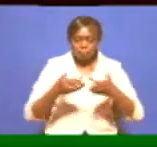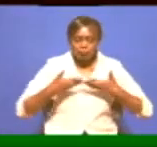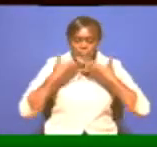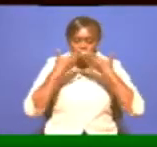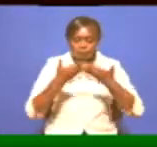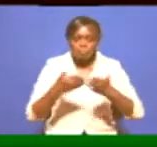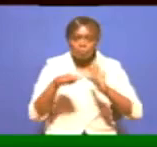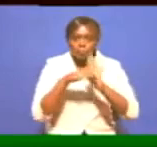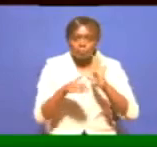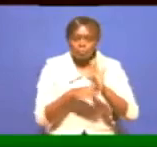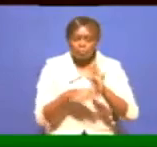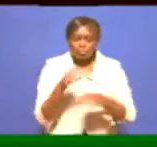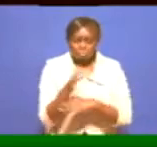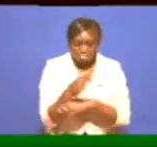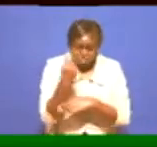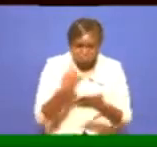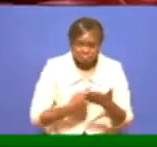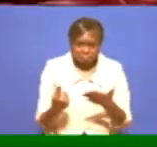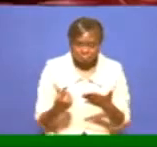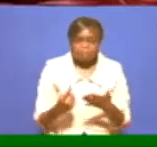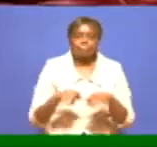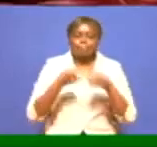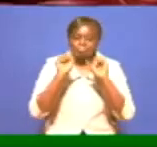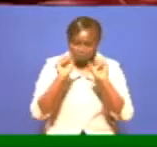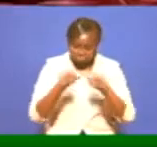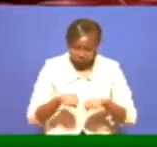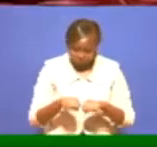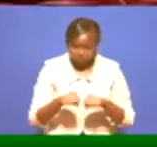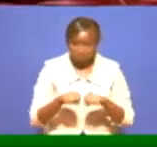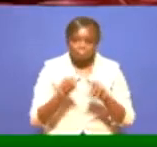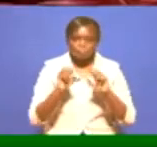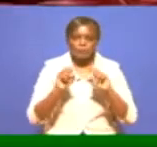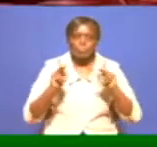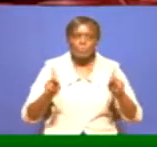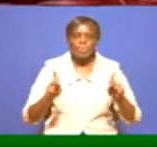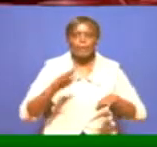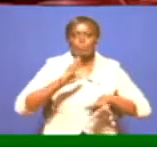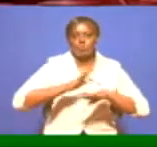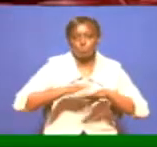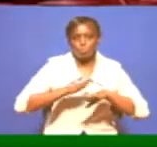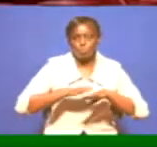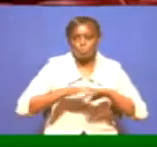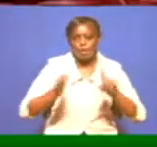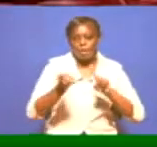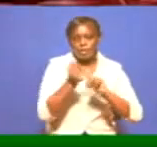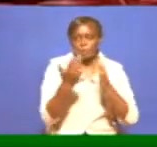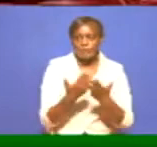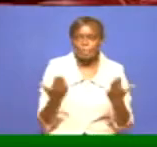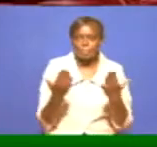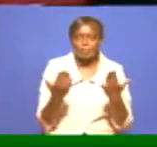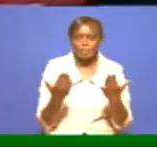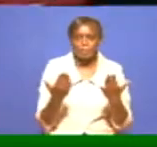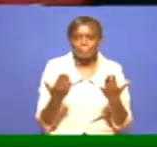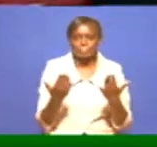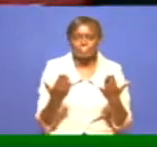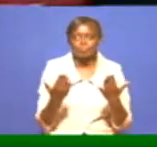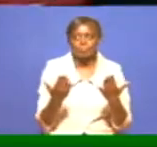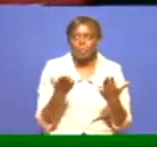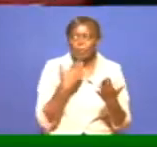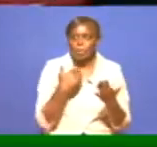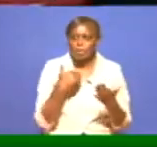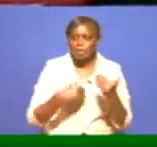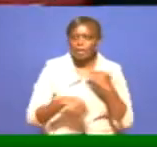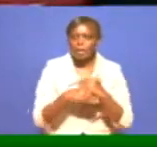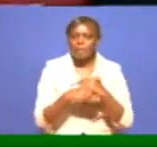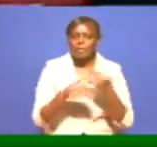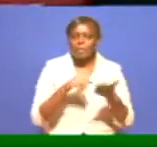statement on Thursday next week? Yes. That is very good. No, so we have achieved something. Yes. So I just wanted to add that